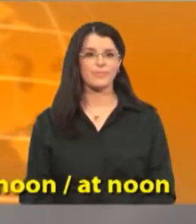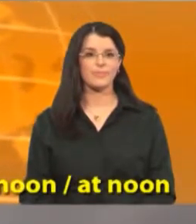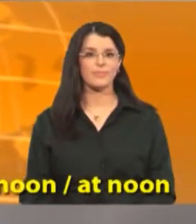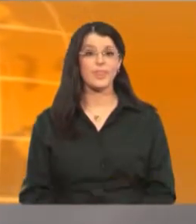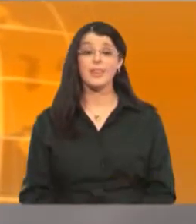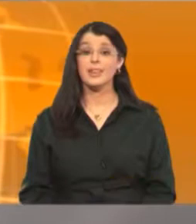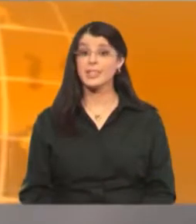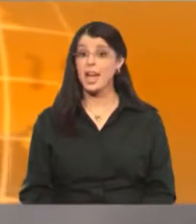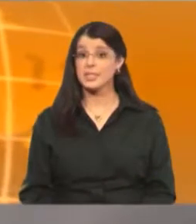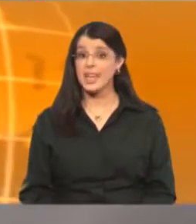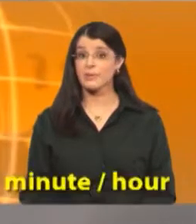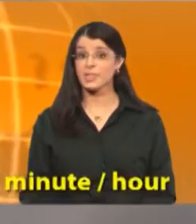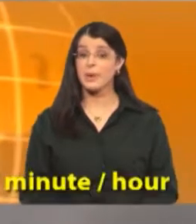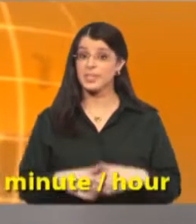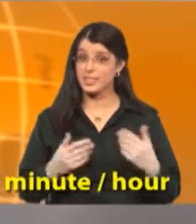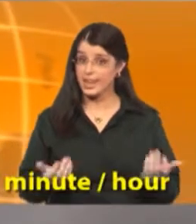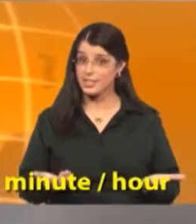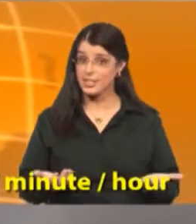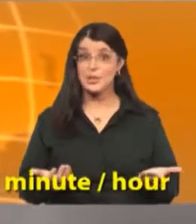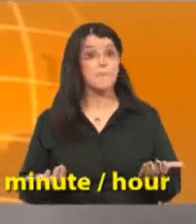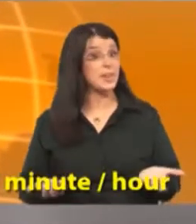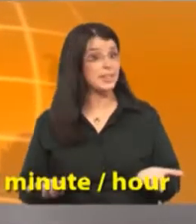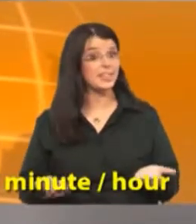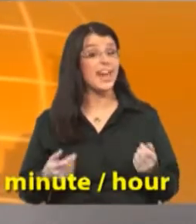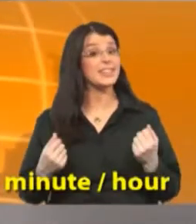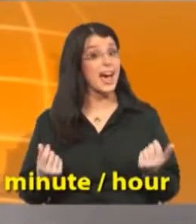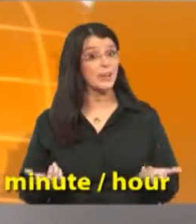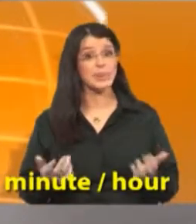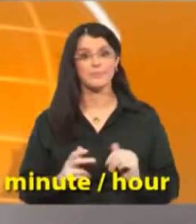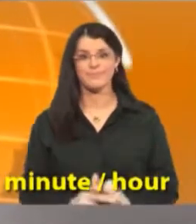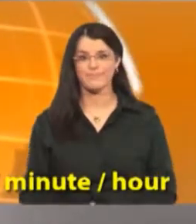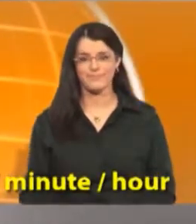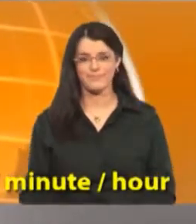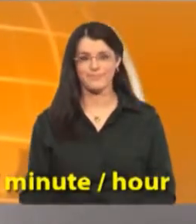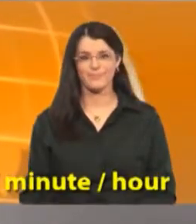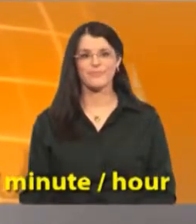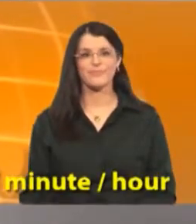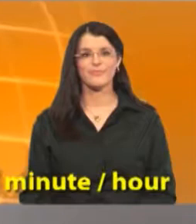Midi. Time is counted by the second, minute, and hour.